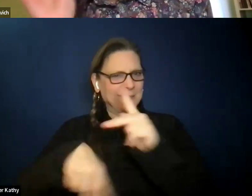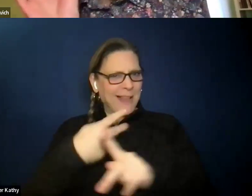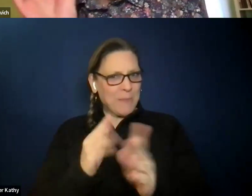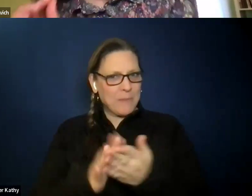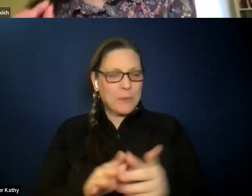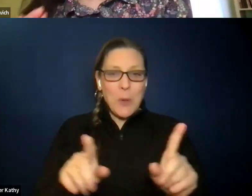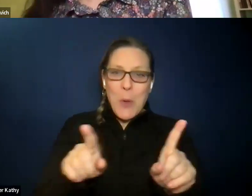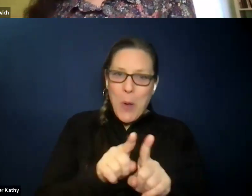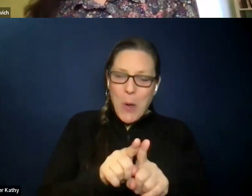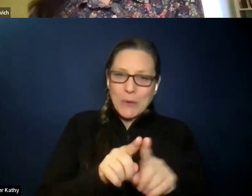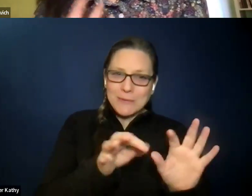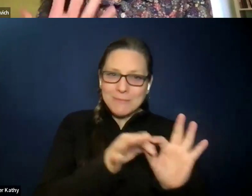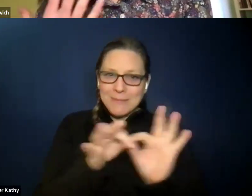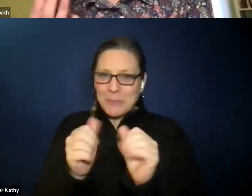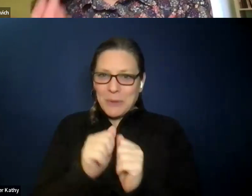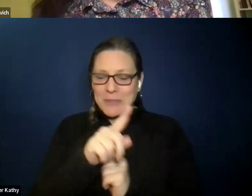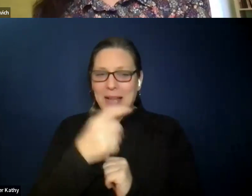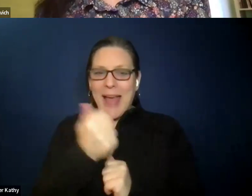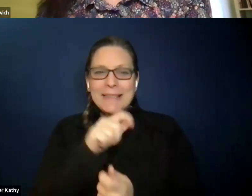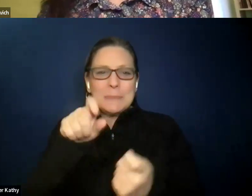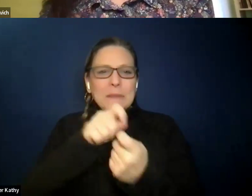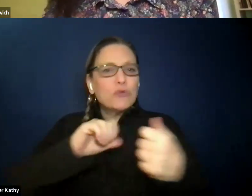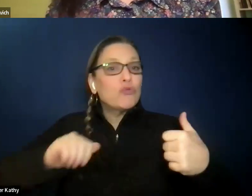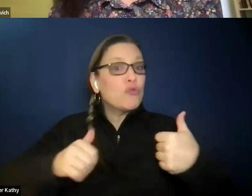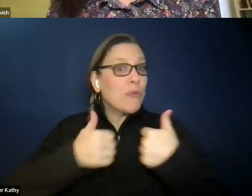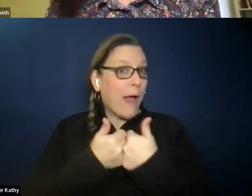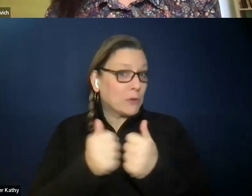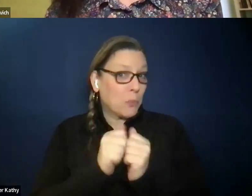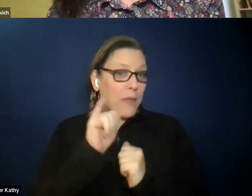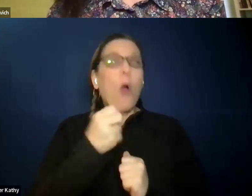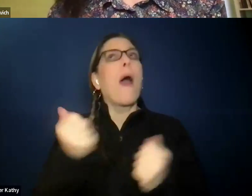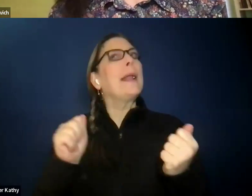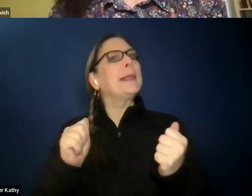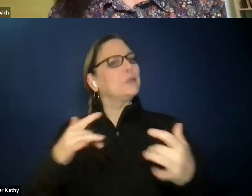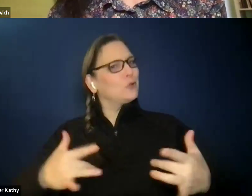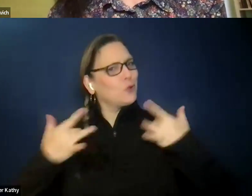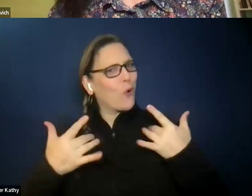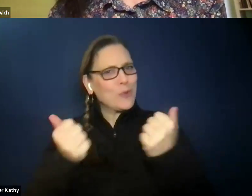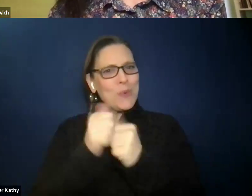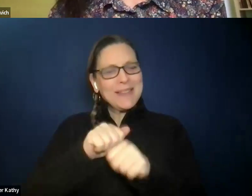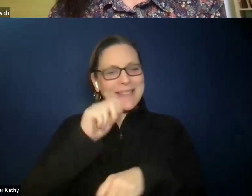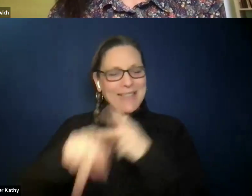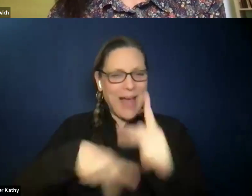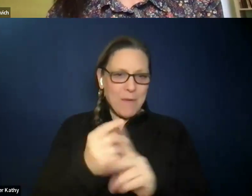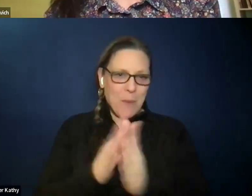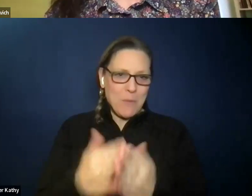And corollary to the question, were there any particular challenges to that or joys working in this particular format?